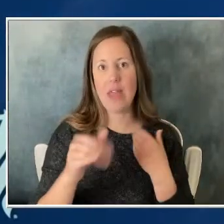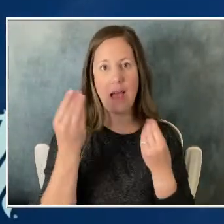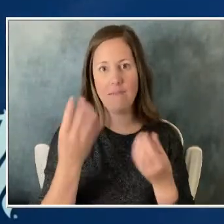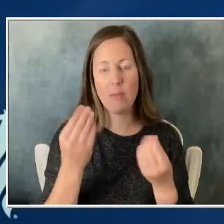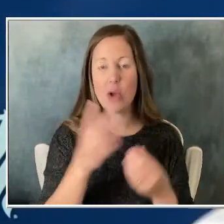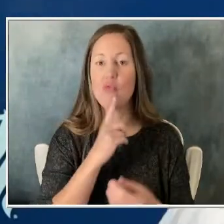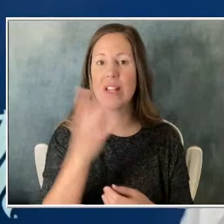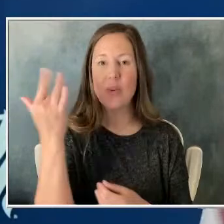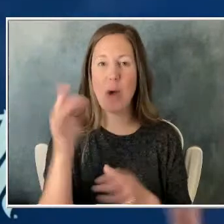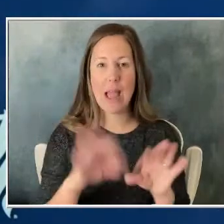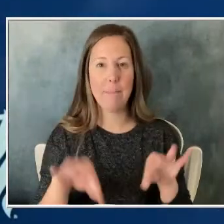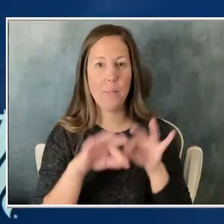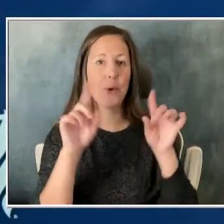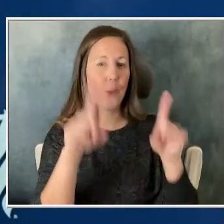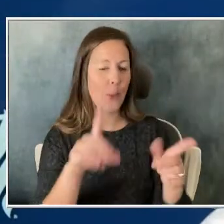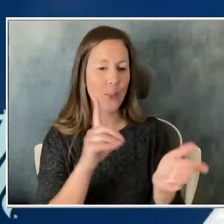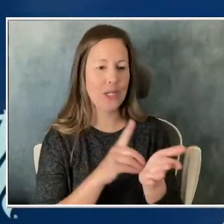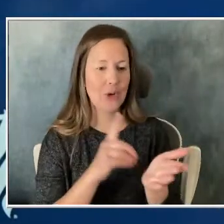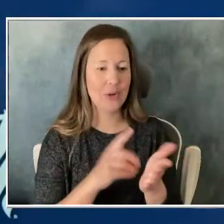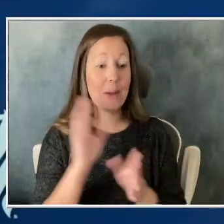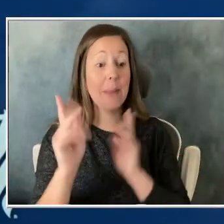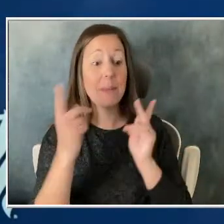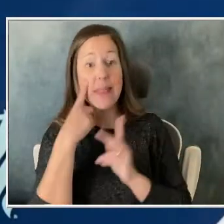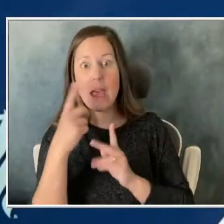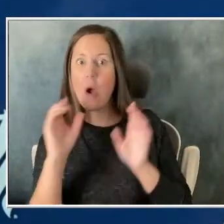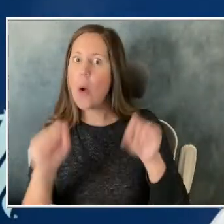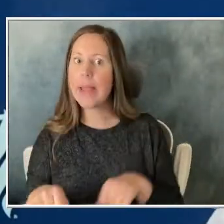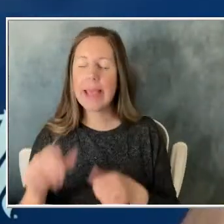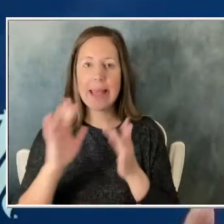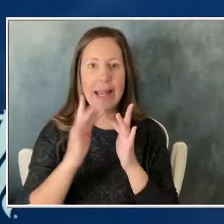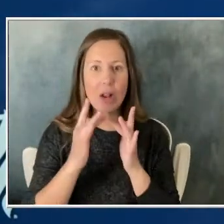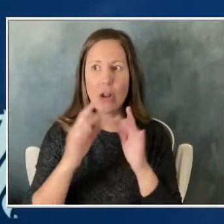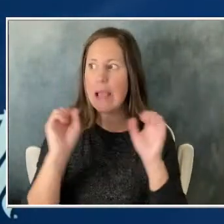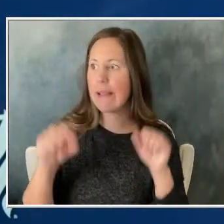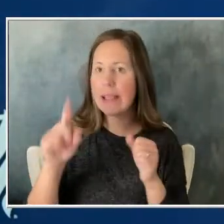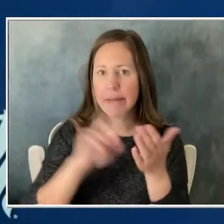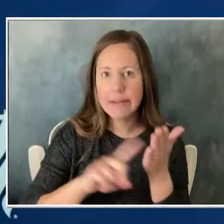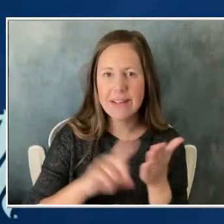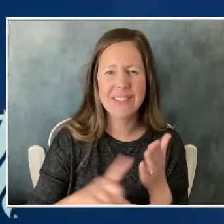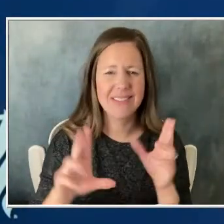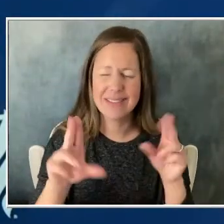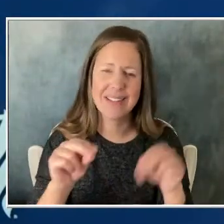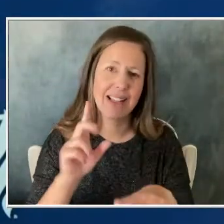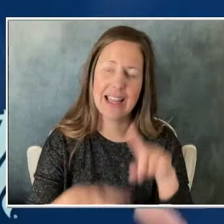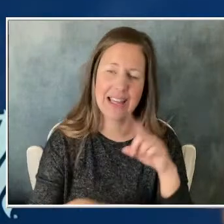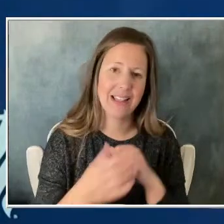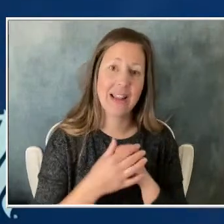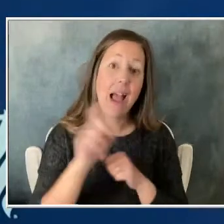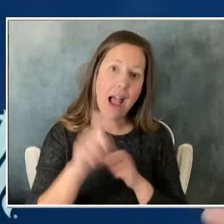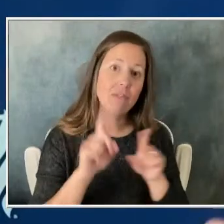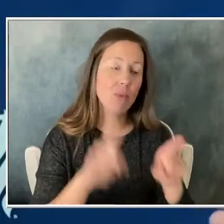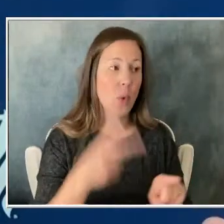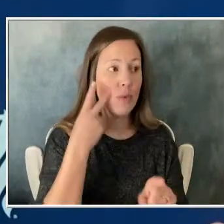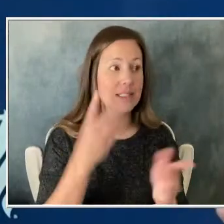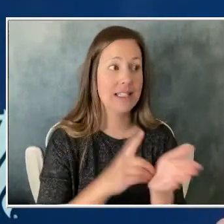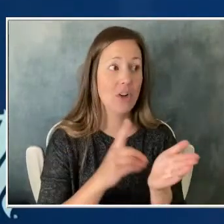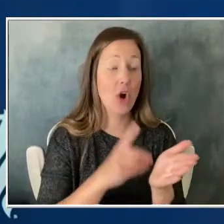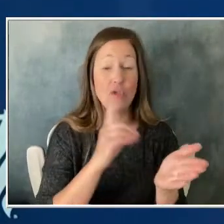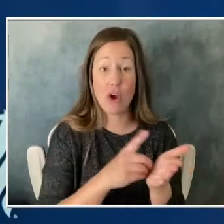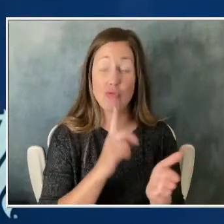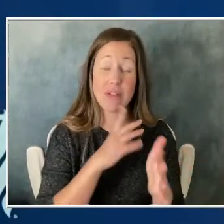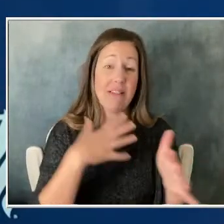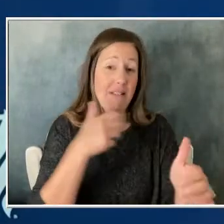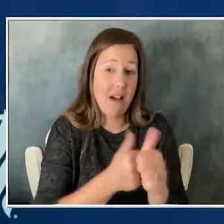the doctors. Even though people think they can get that information, they can't. There's no other way to get it than to see their doctor, because they're the most up to date with